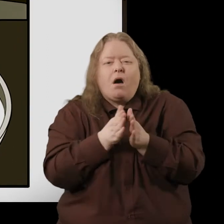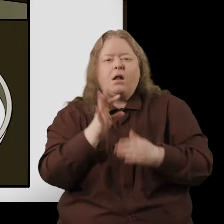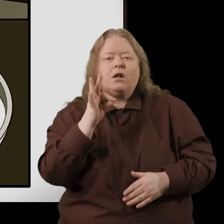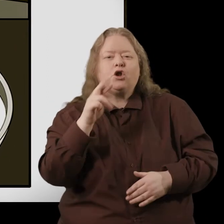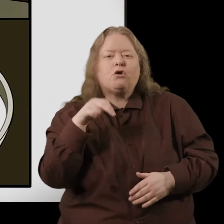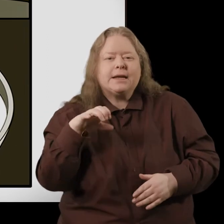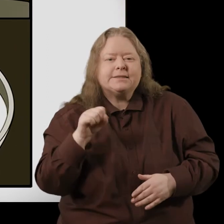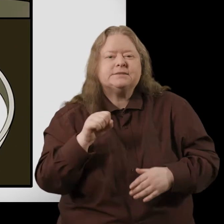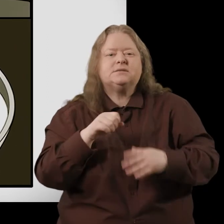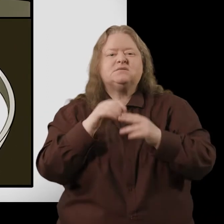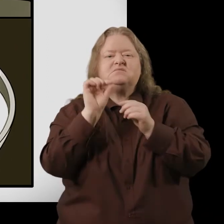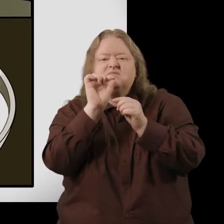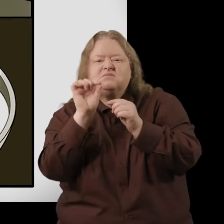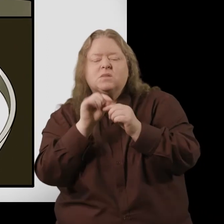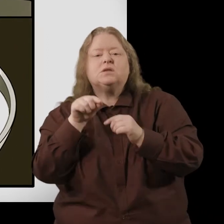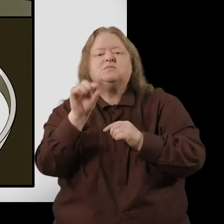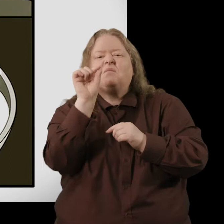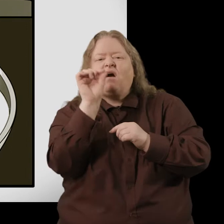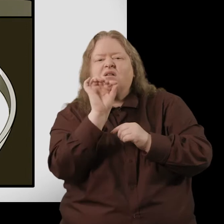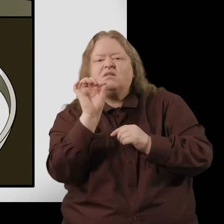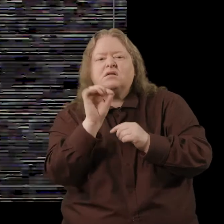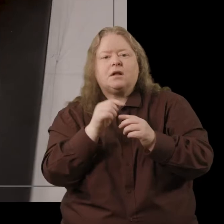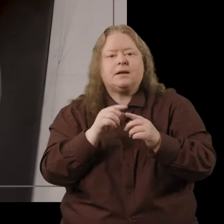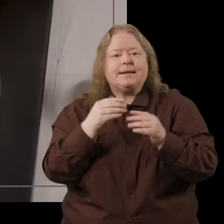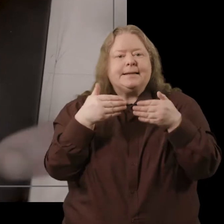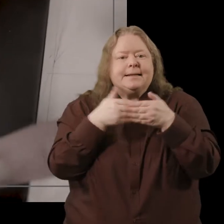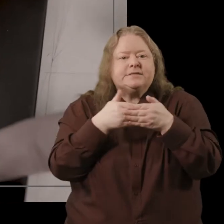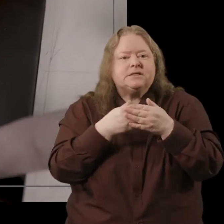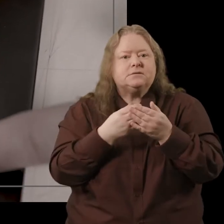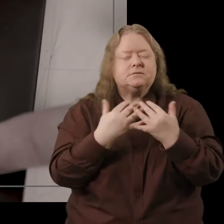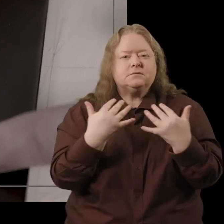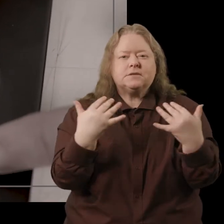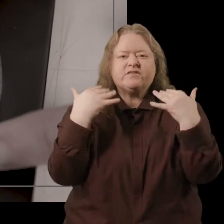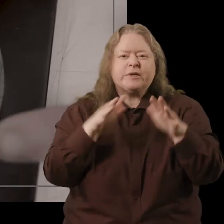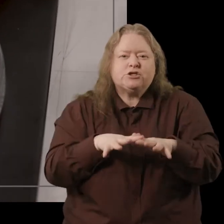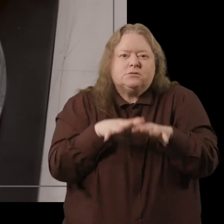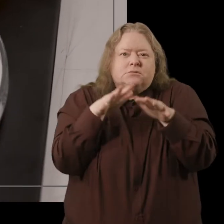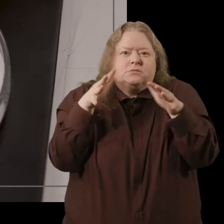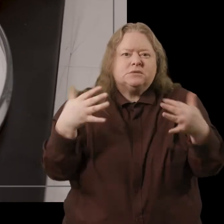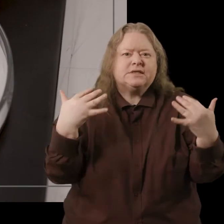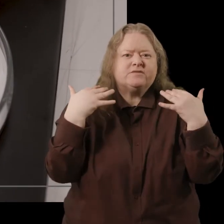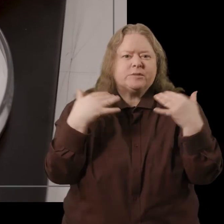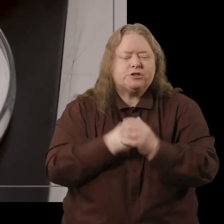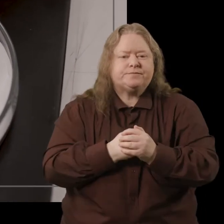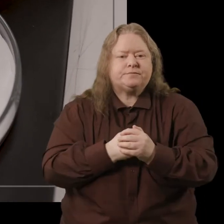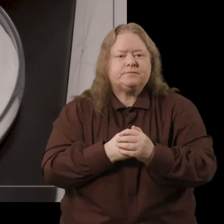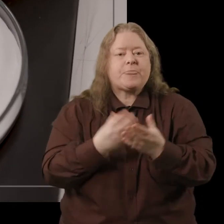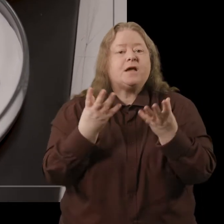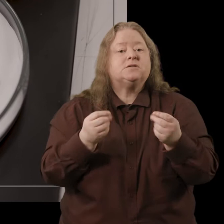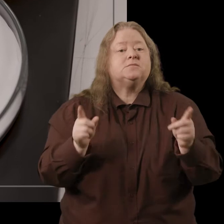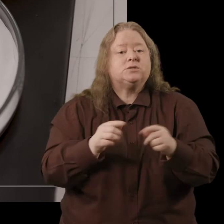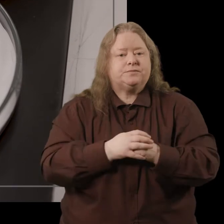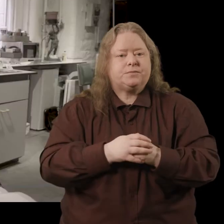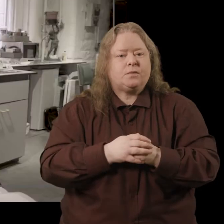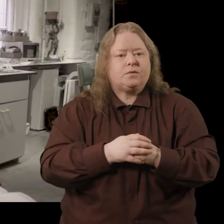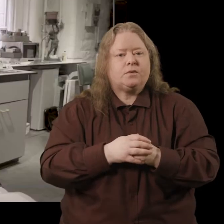to soil, these tiny particles can also contain hidden treasures of information. What we're looking